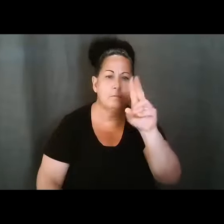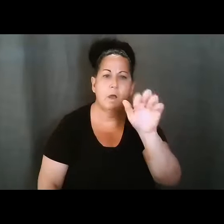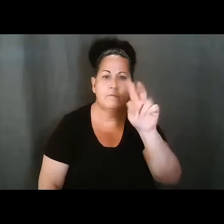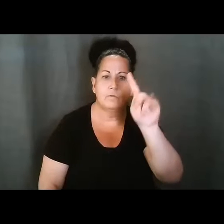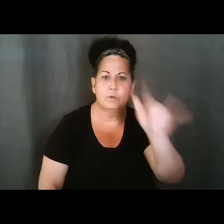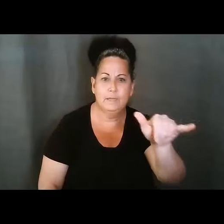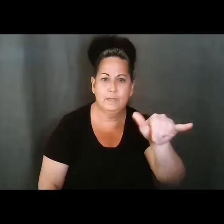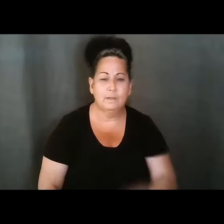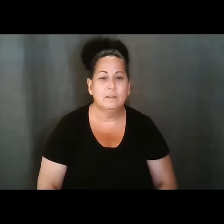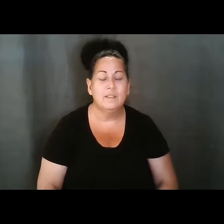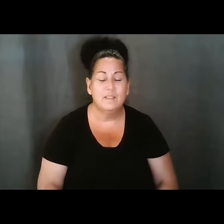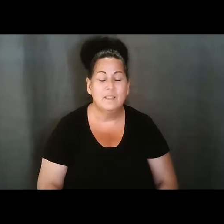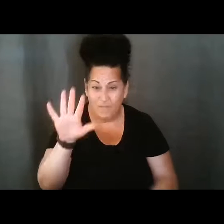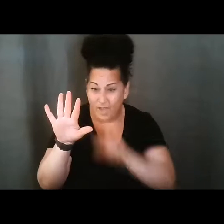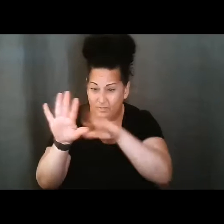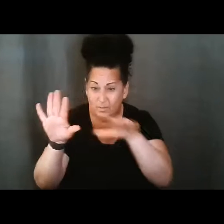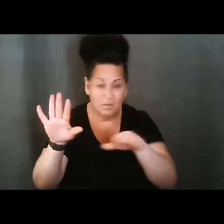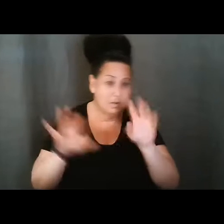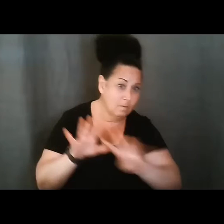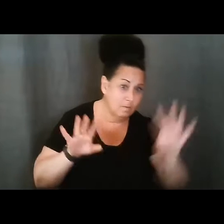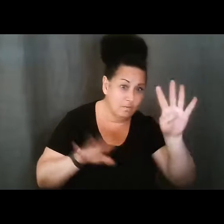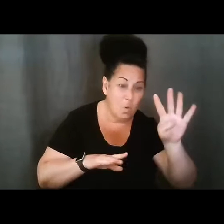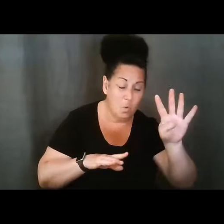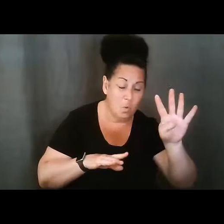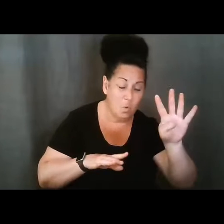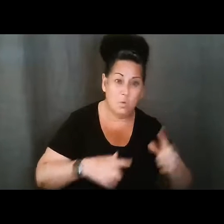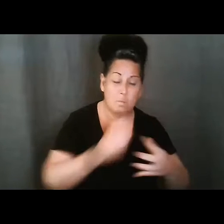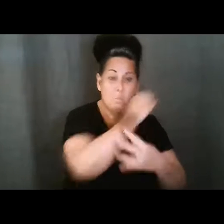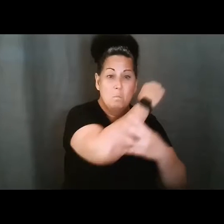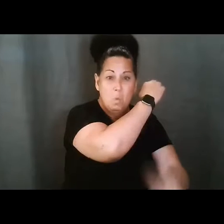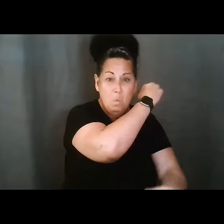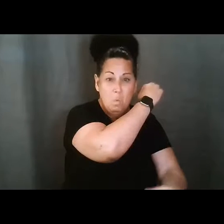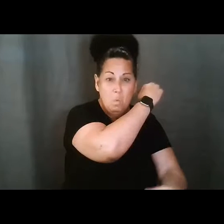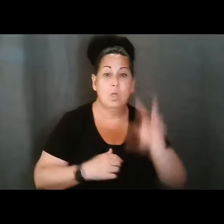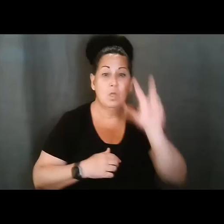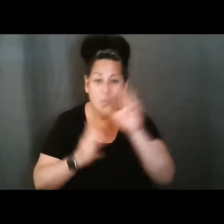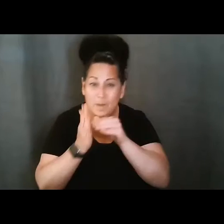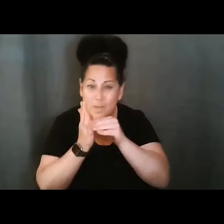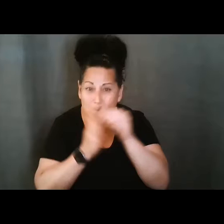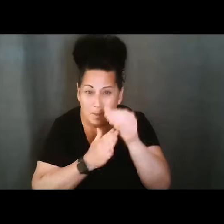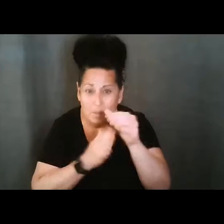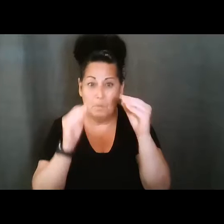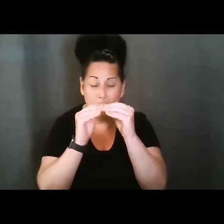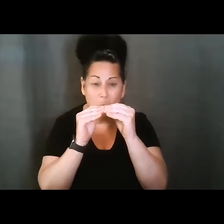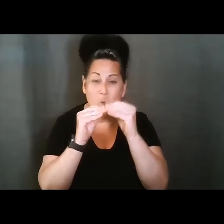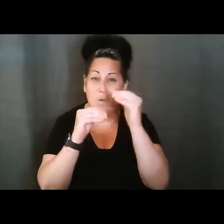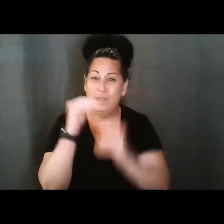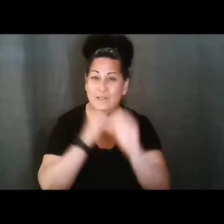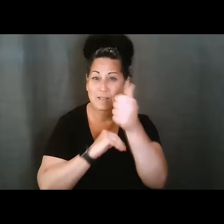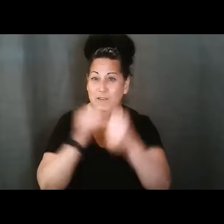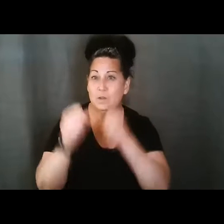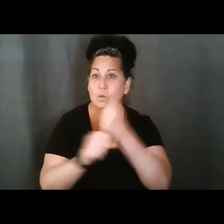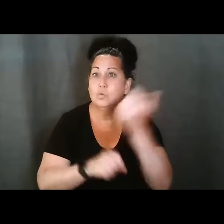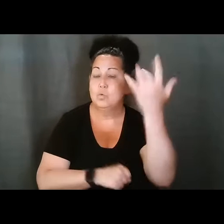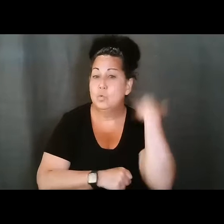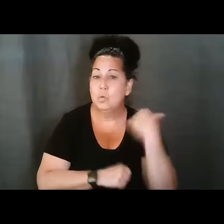1 in 5 kids in the United States live in poverty. 3 million more kids than it was a little over 10 years ago. And